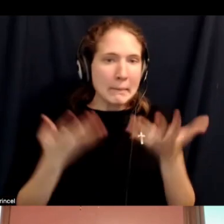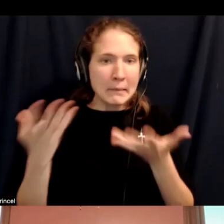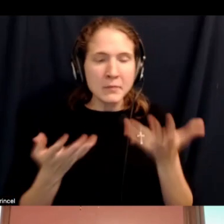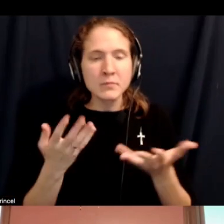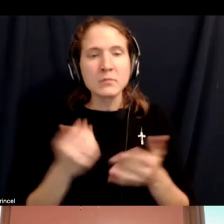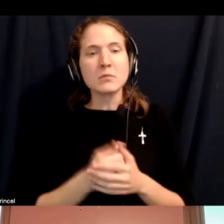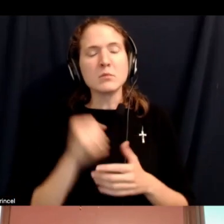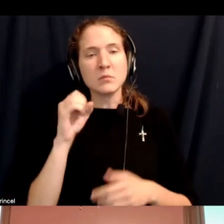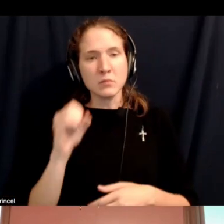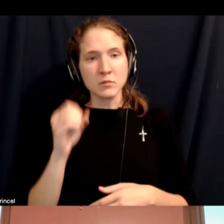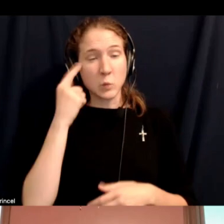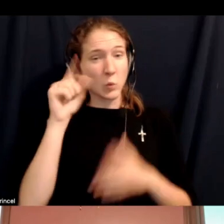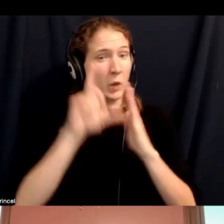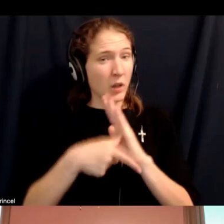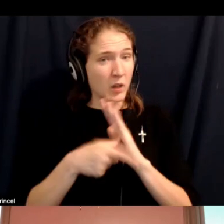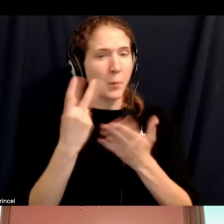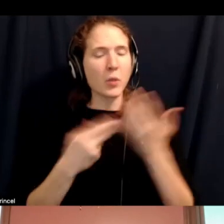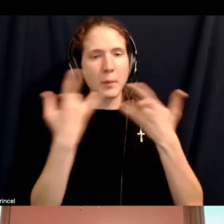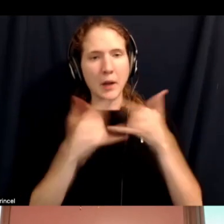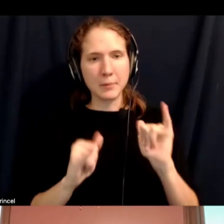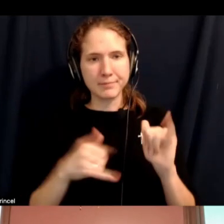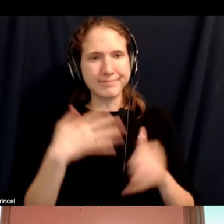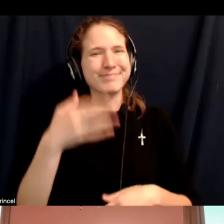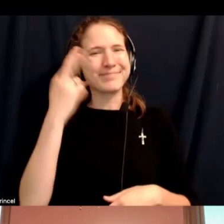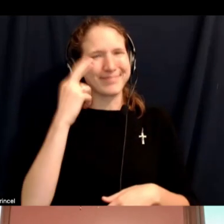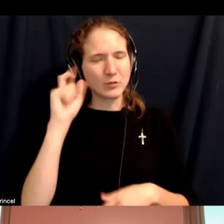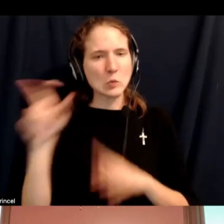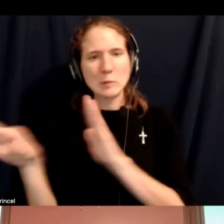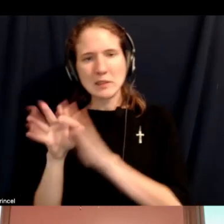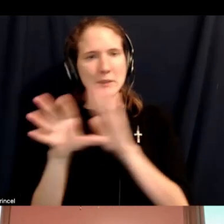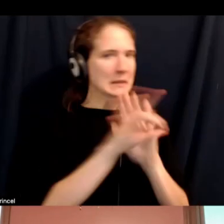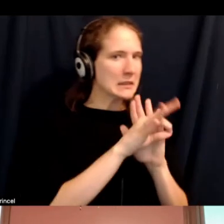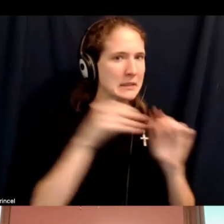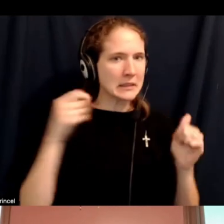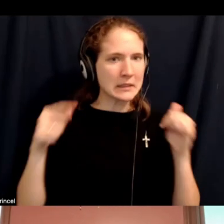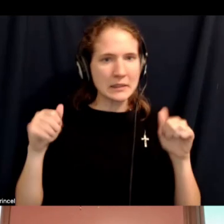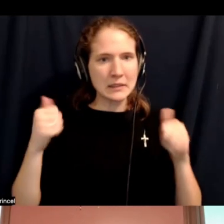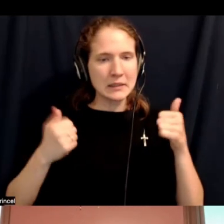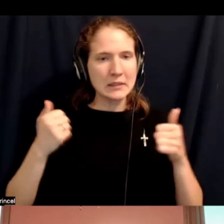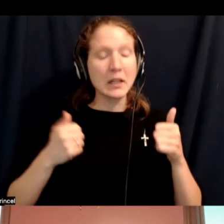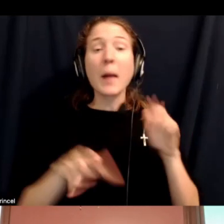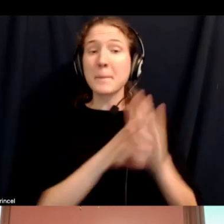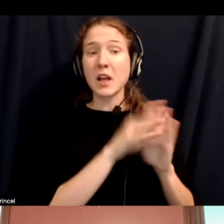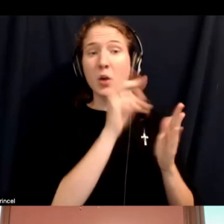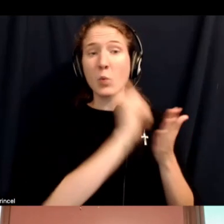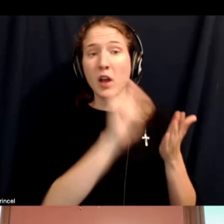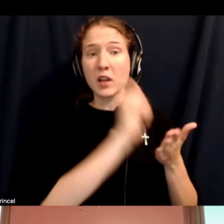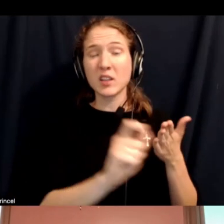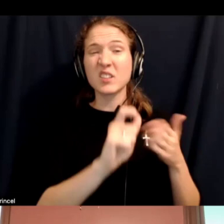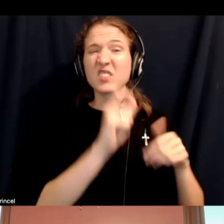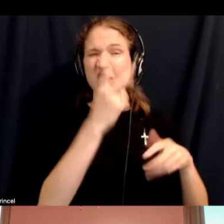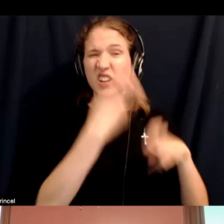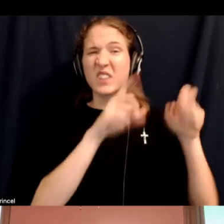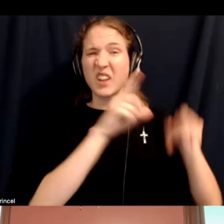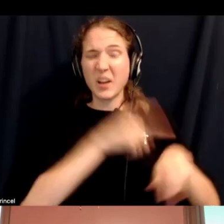I for a while they overlapped, and then I realized I had to choose. mm, I chose writing, and it was actually a very difficult period for me because